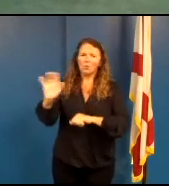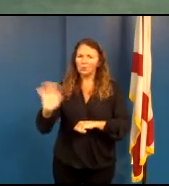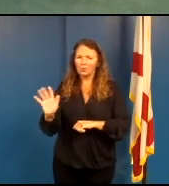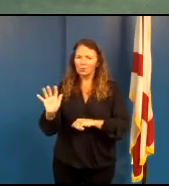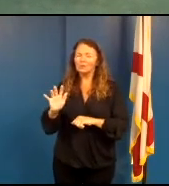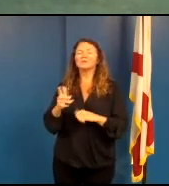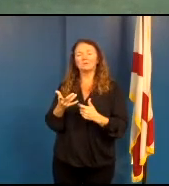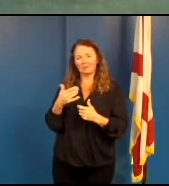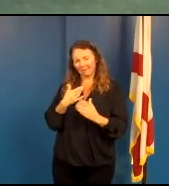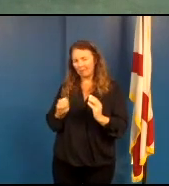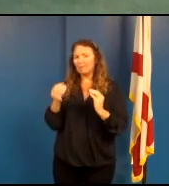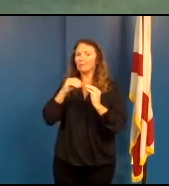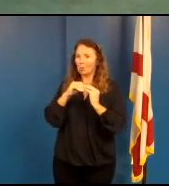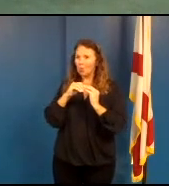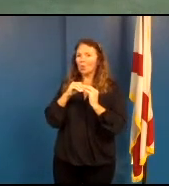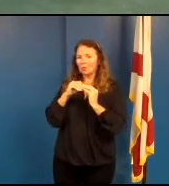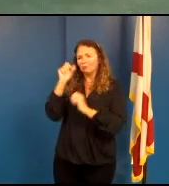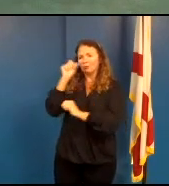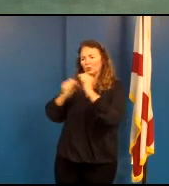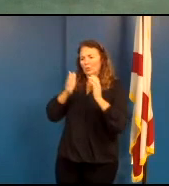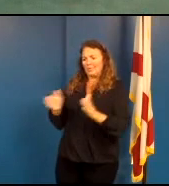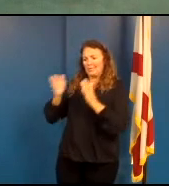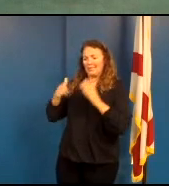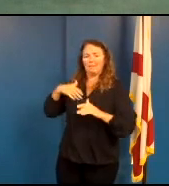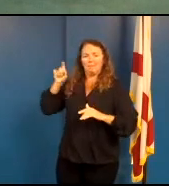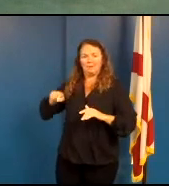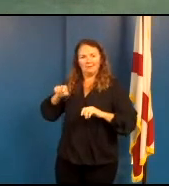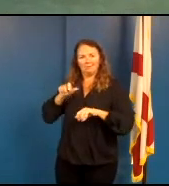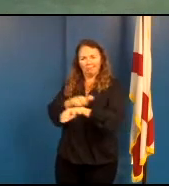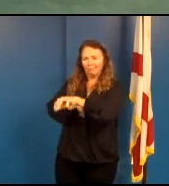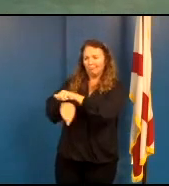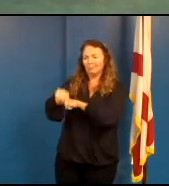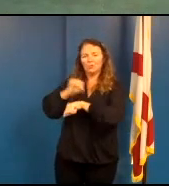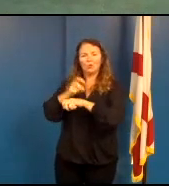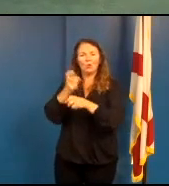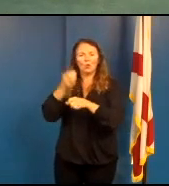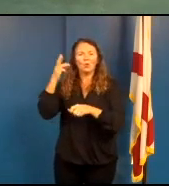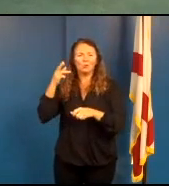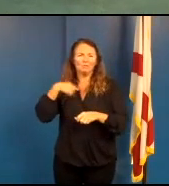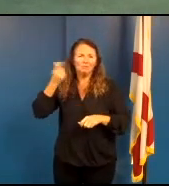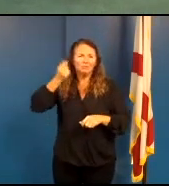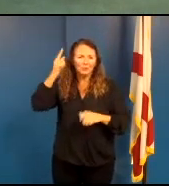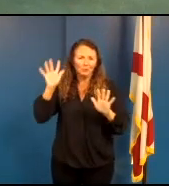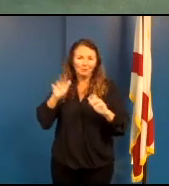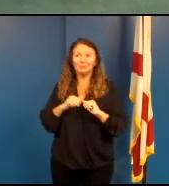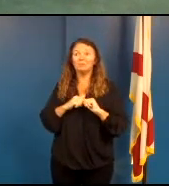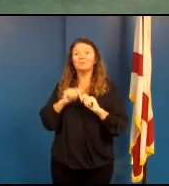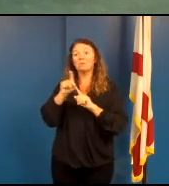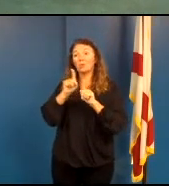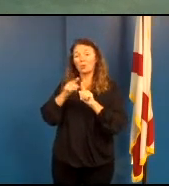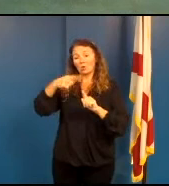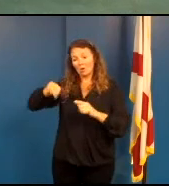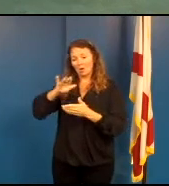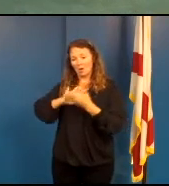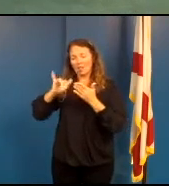there are some more strategizing and work we need to do to continue to do that, and also to be the college